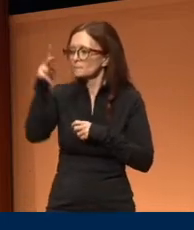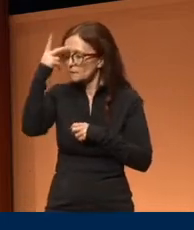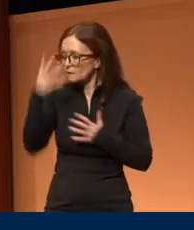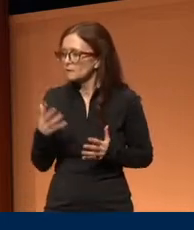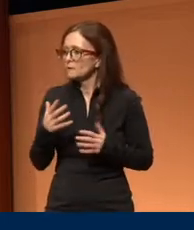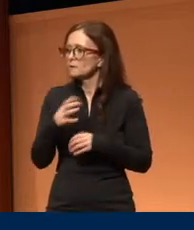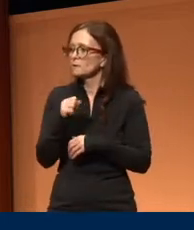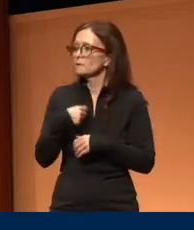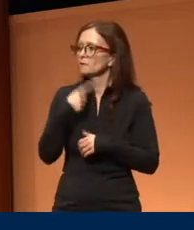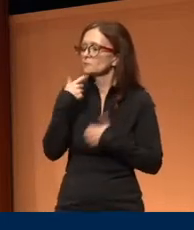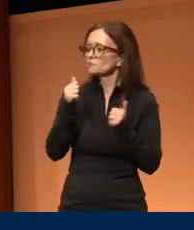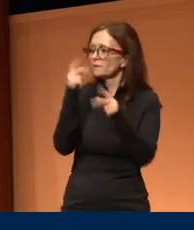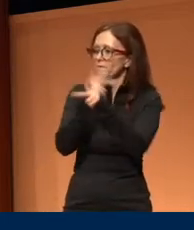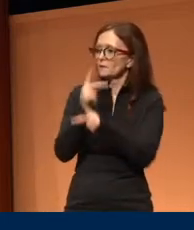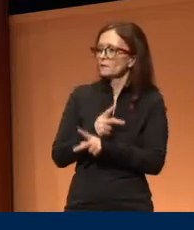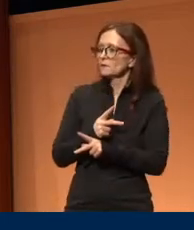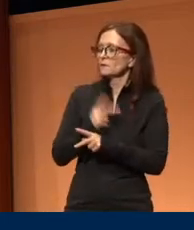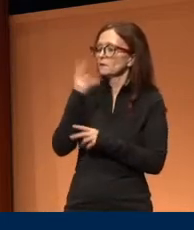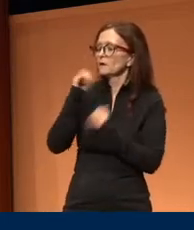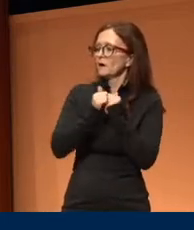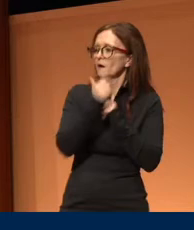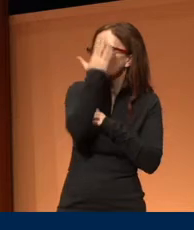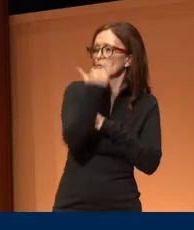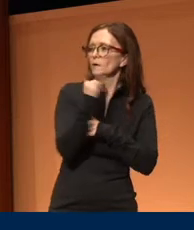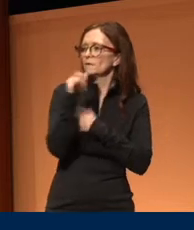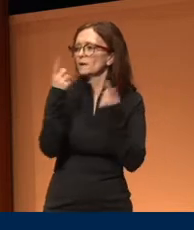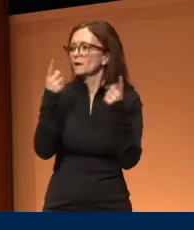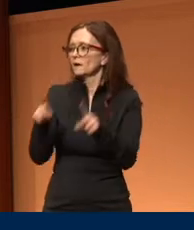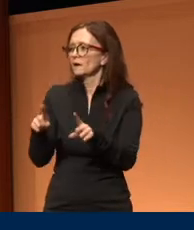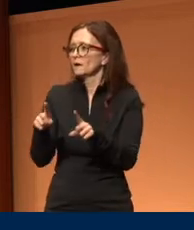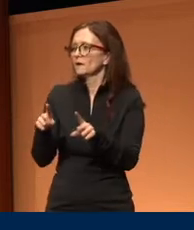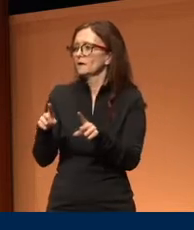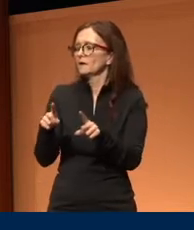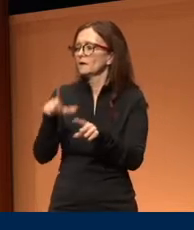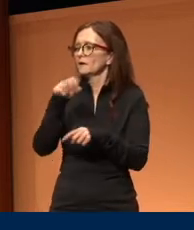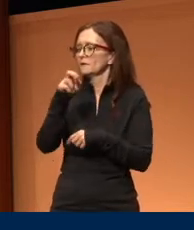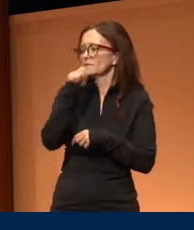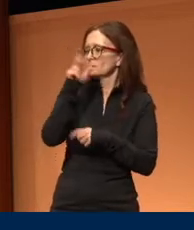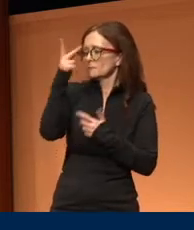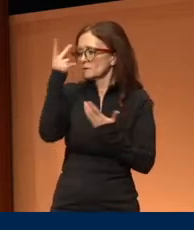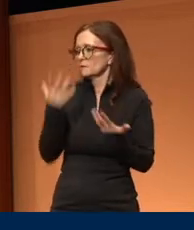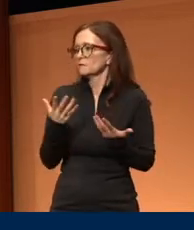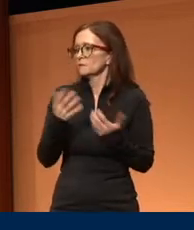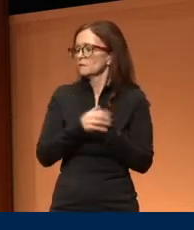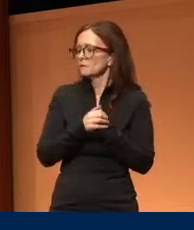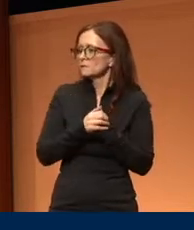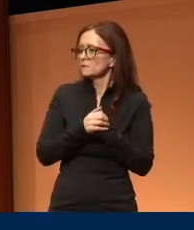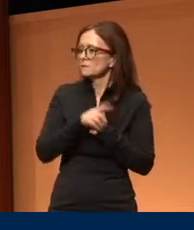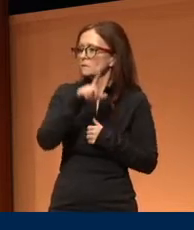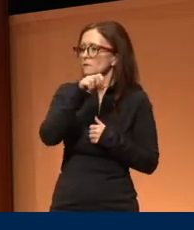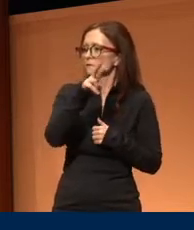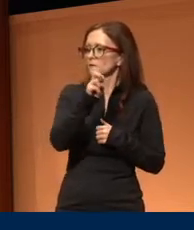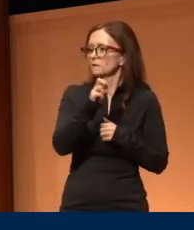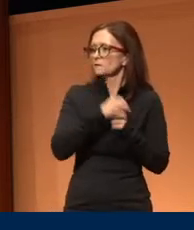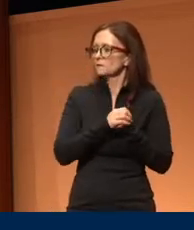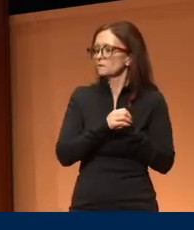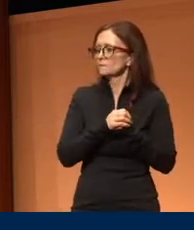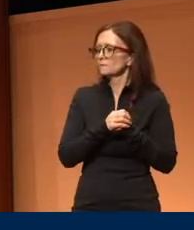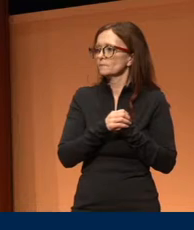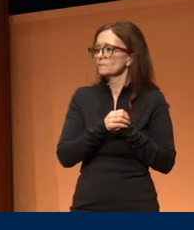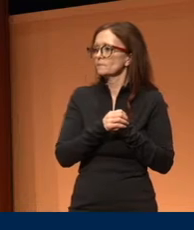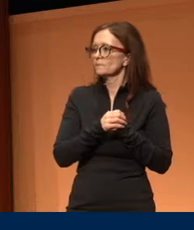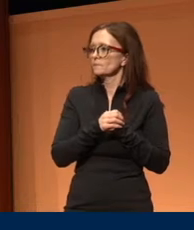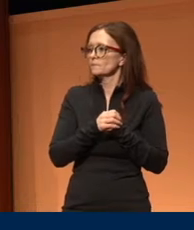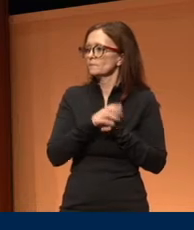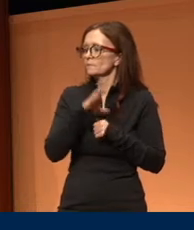good. And I was trying to figure out like why that happened, like why Baldwin would say like love, and